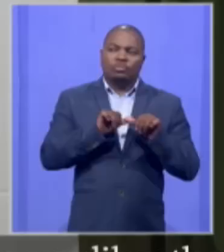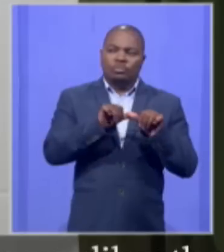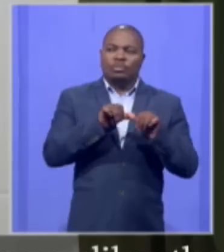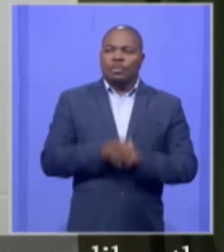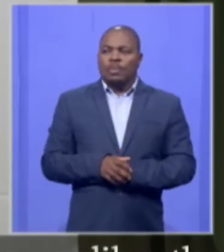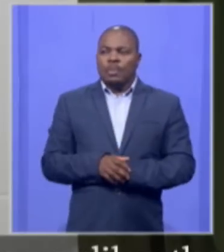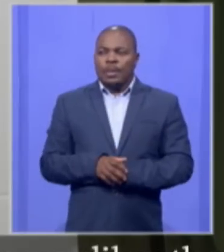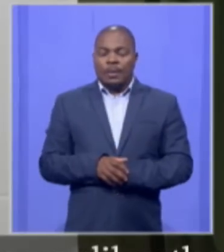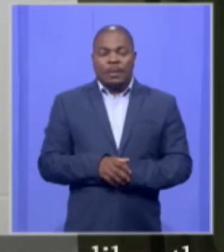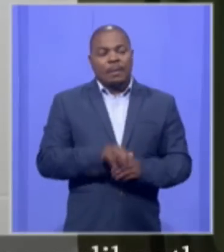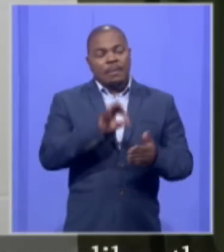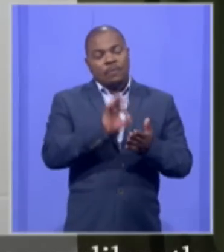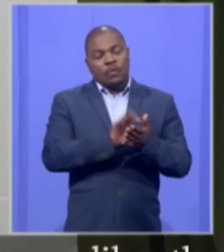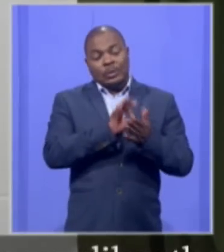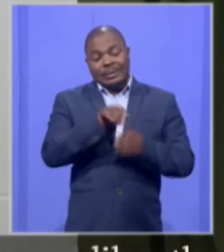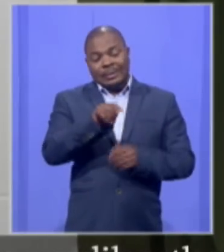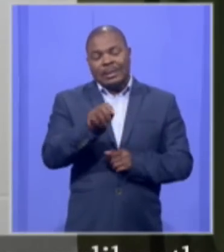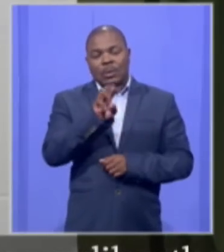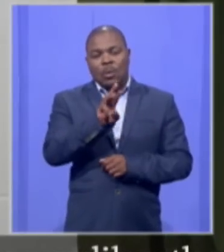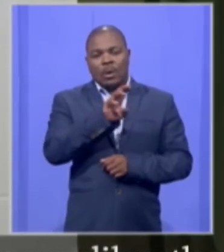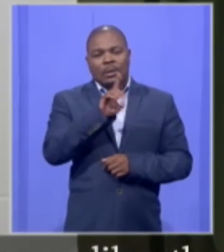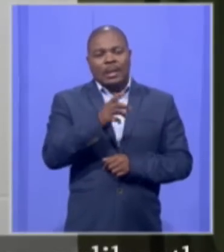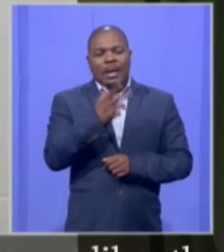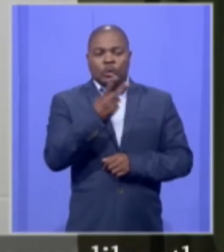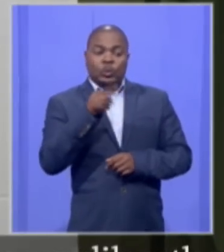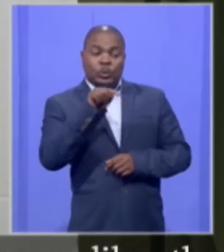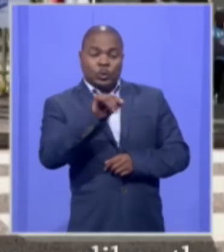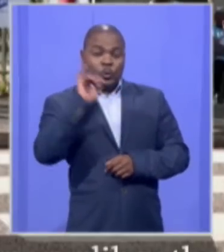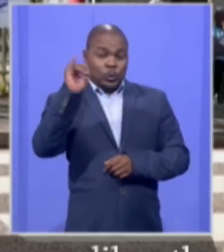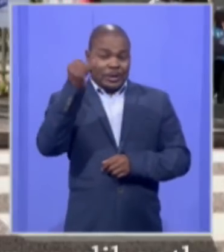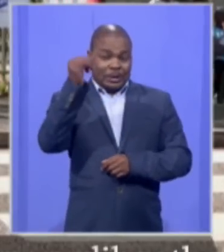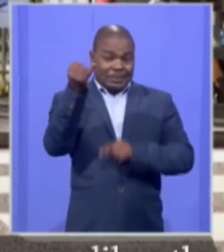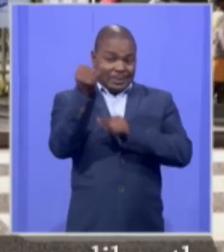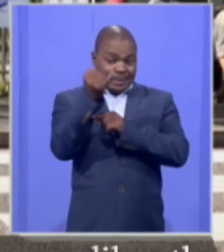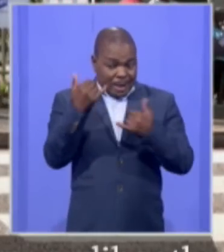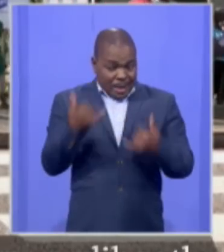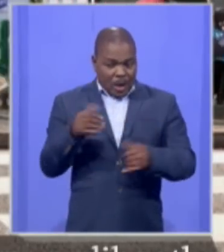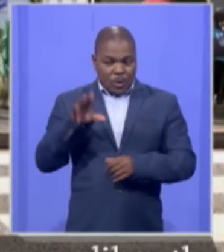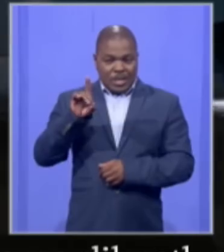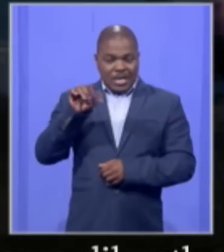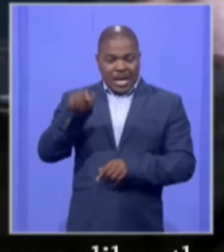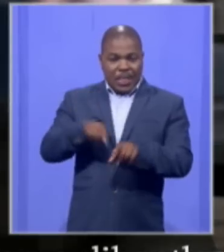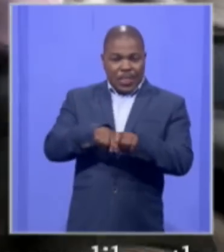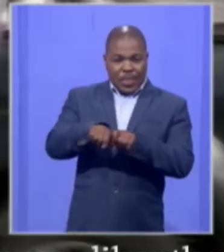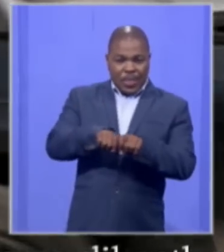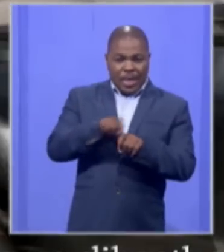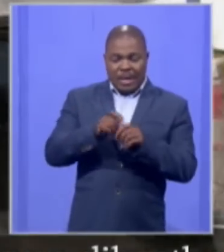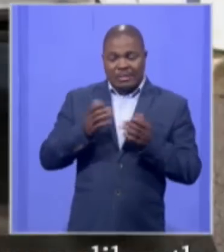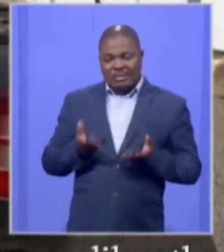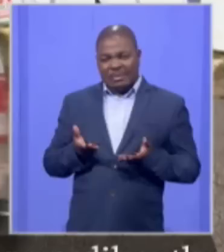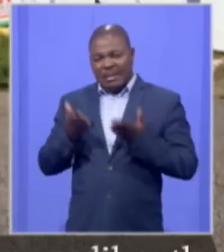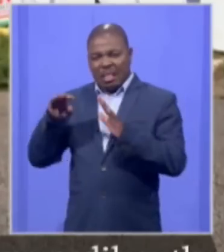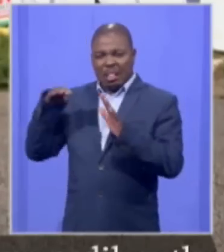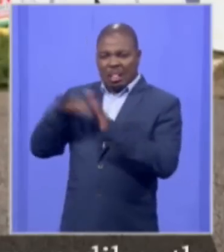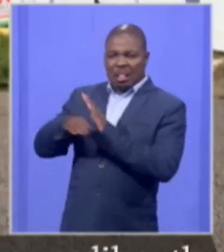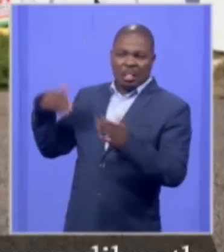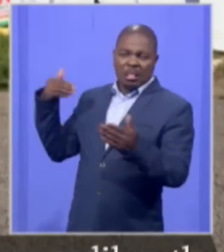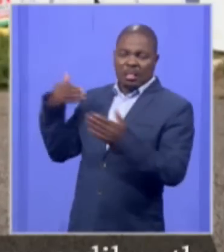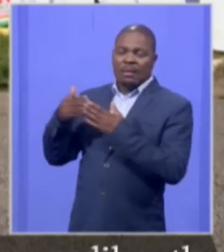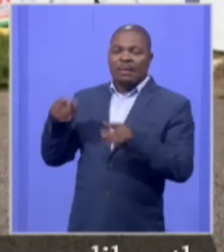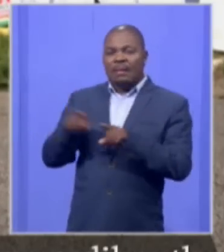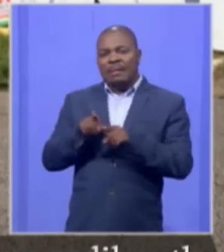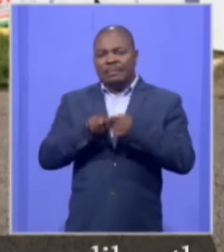kgetho ya bo 22 ka toropongkgolo ya Johannesburg yeo e bego ka tlase ga taolo ya DA ba itemogetše kabo yeo e fokolago ya ditirelo go